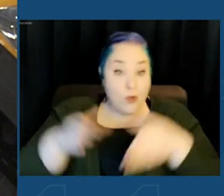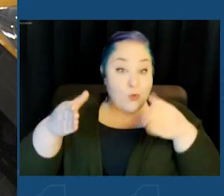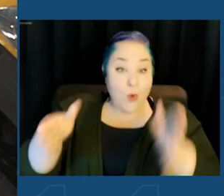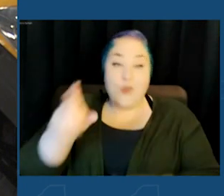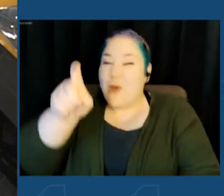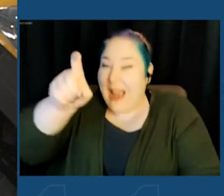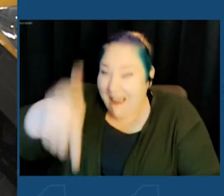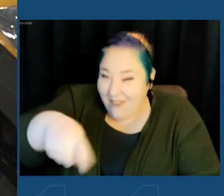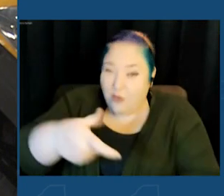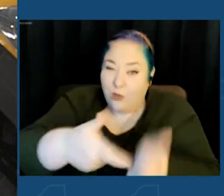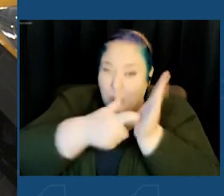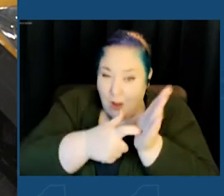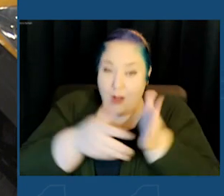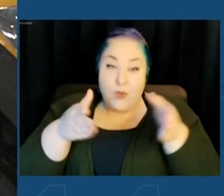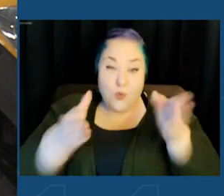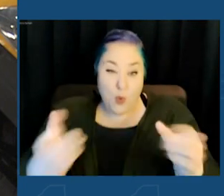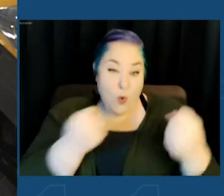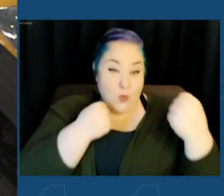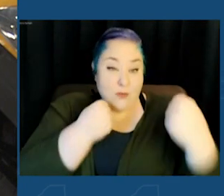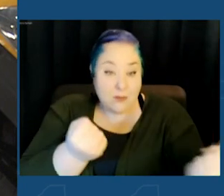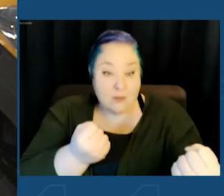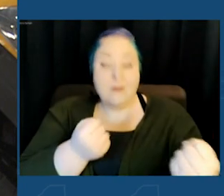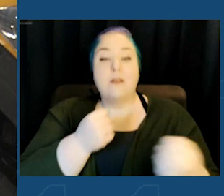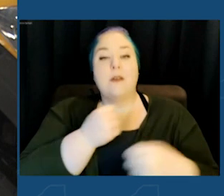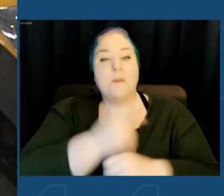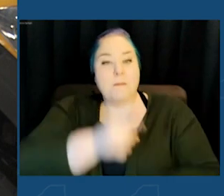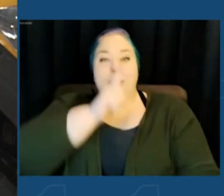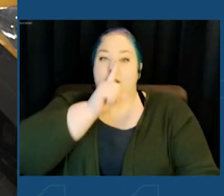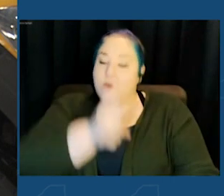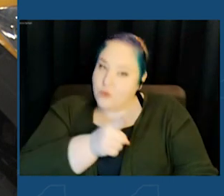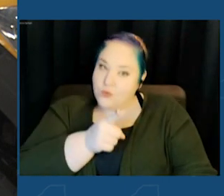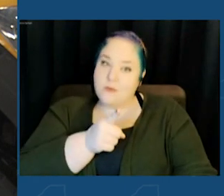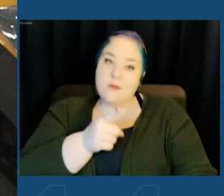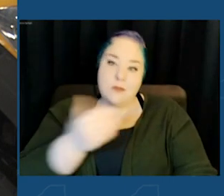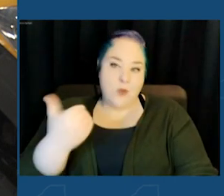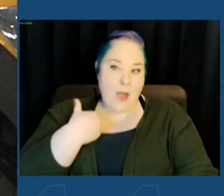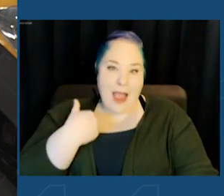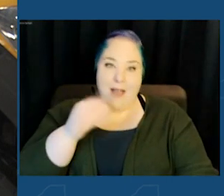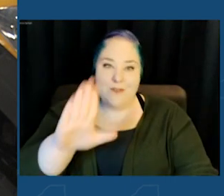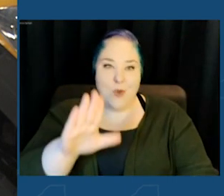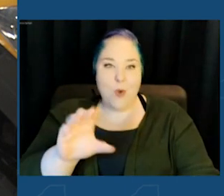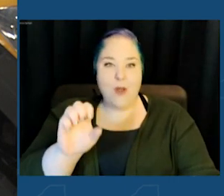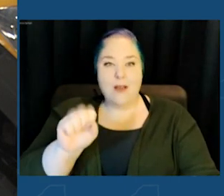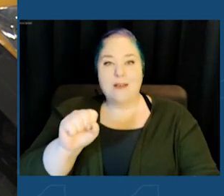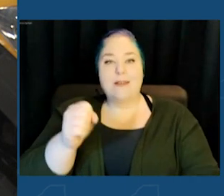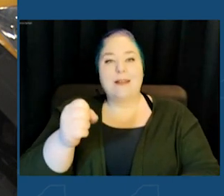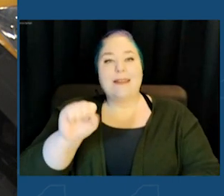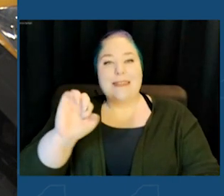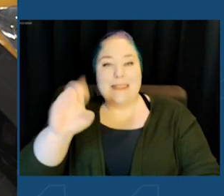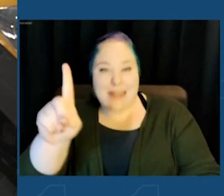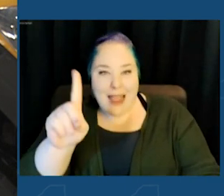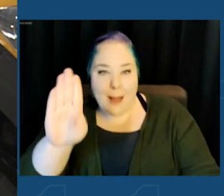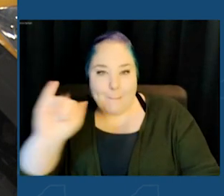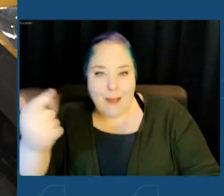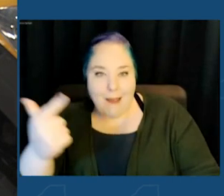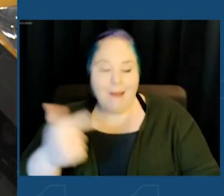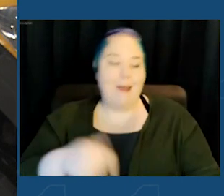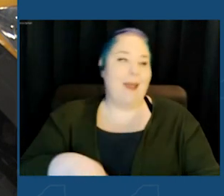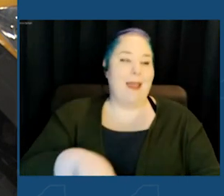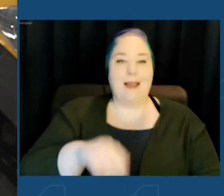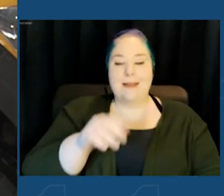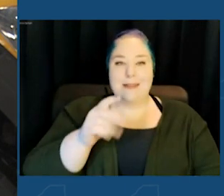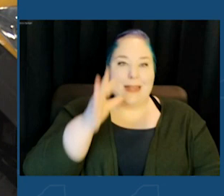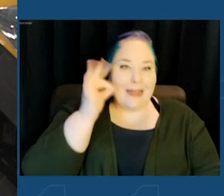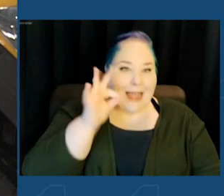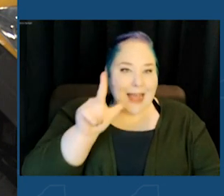this is when you make sure that you've got your own you know sandbags kitty litter whatever you need to put under your tires to help you get